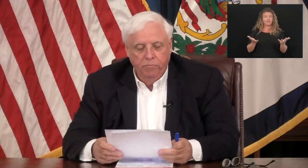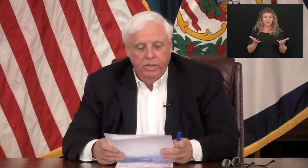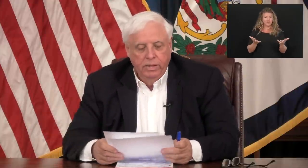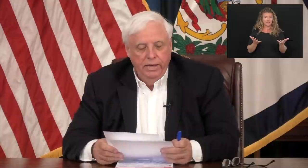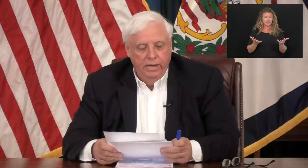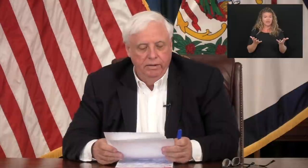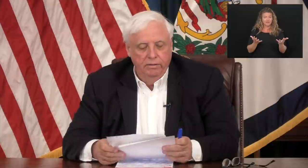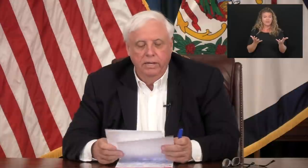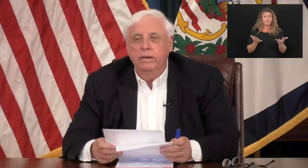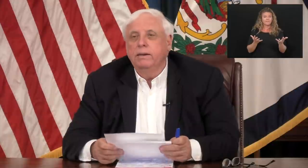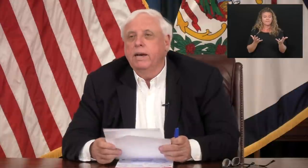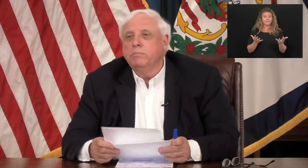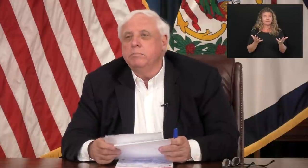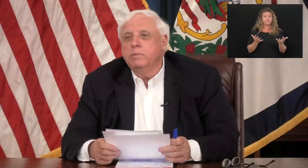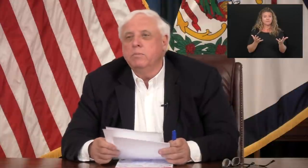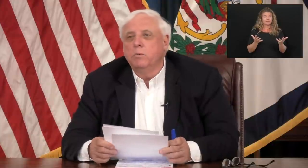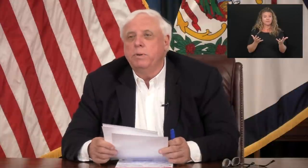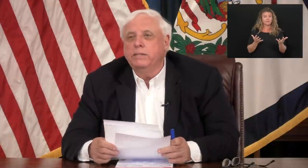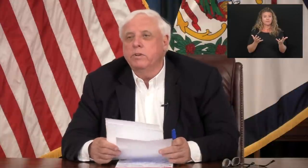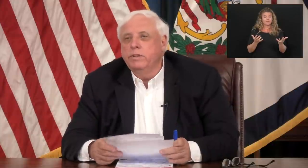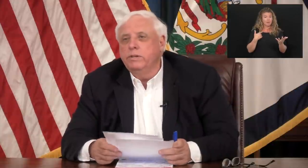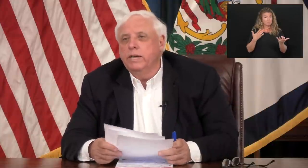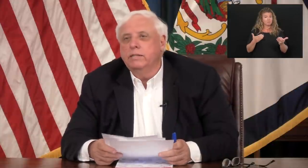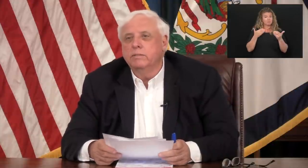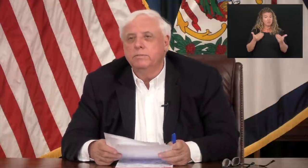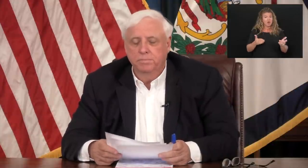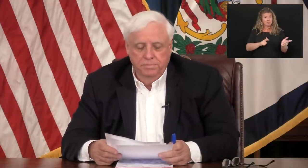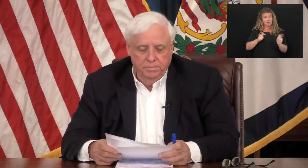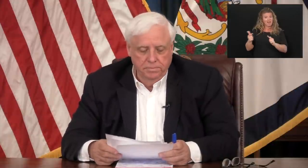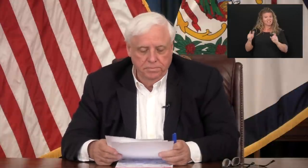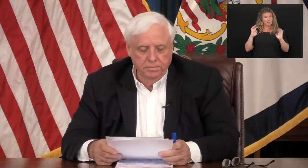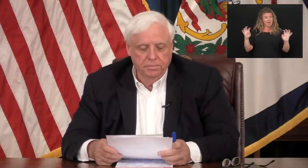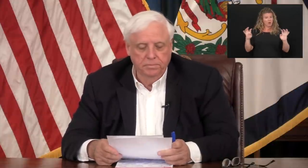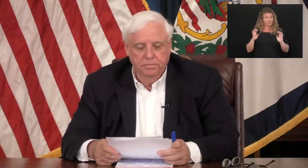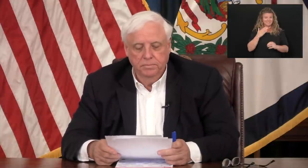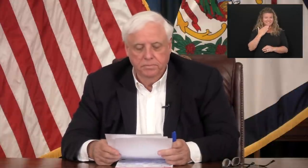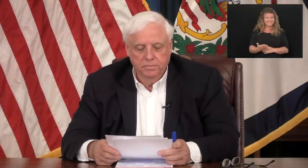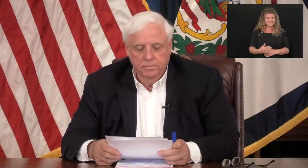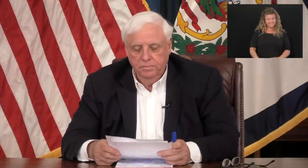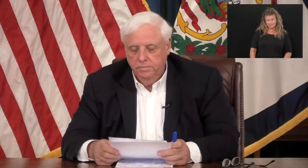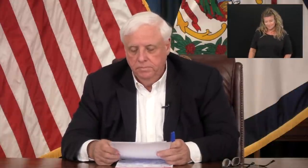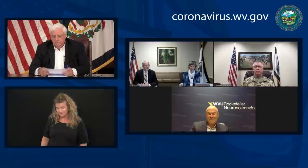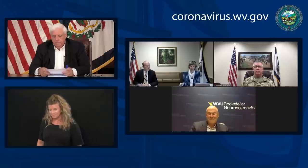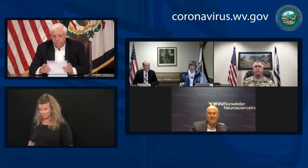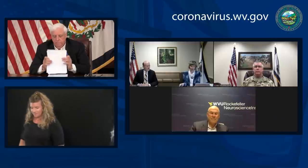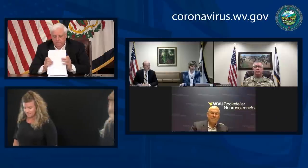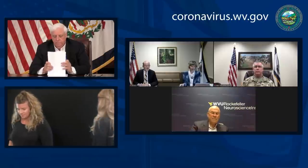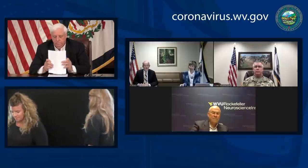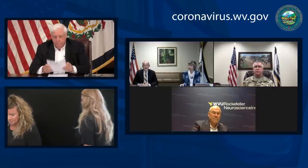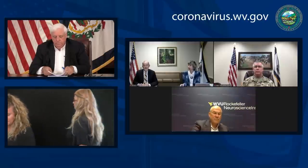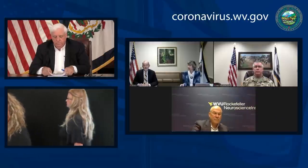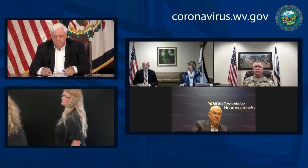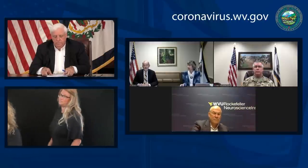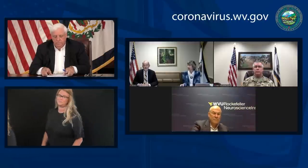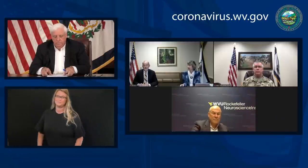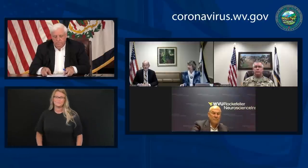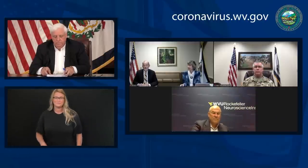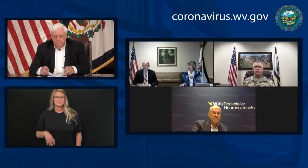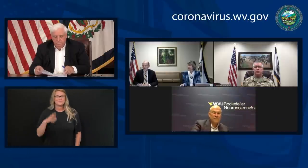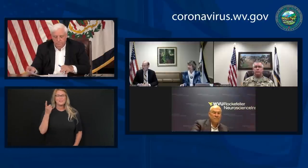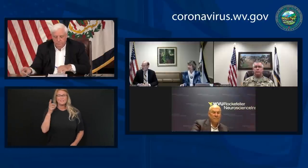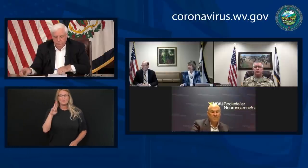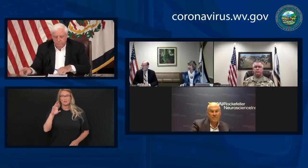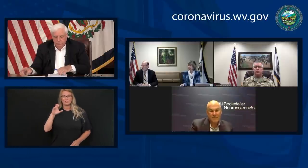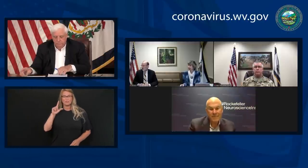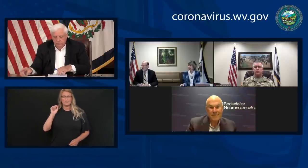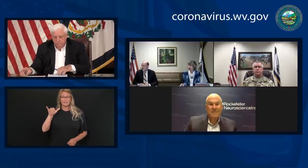and, and I'm, I'm going to pass on to you guys. All right, thank you, Governor. First, let's go to Dr. Clay Marsh, our Coronavirus